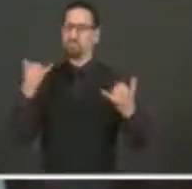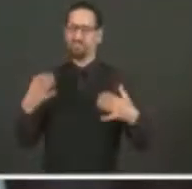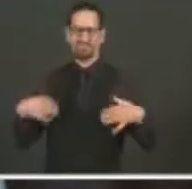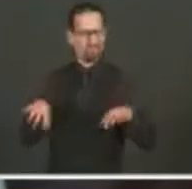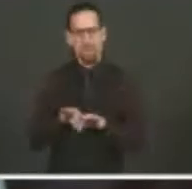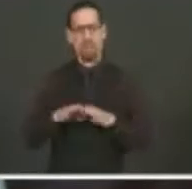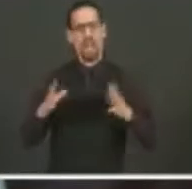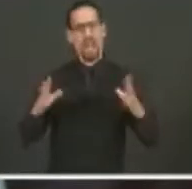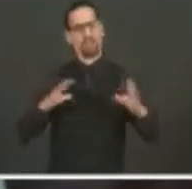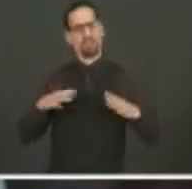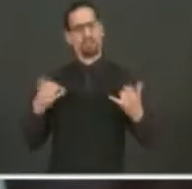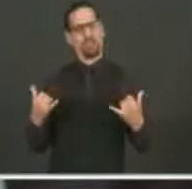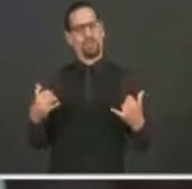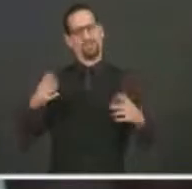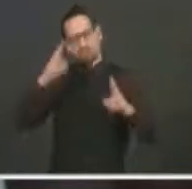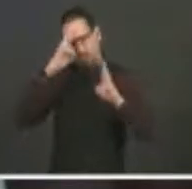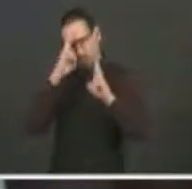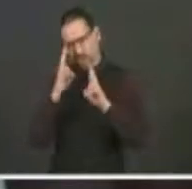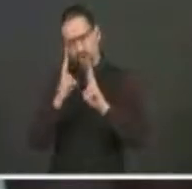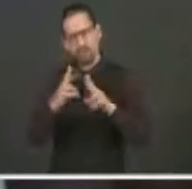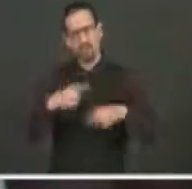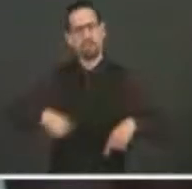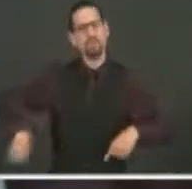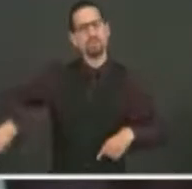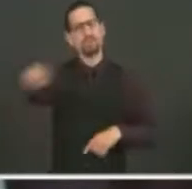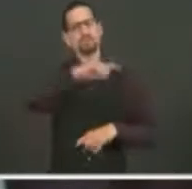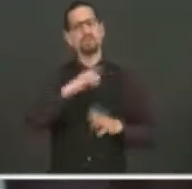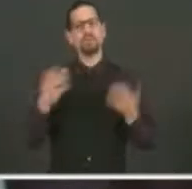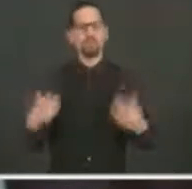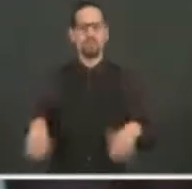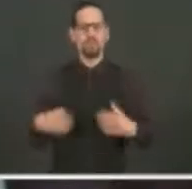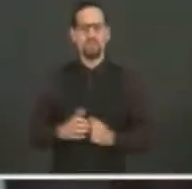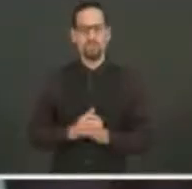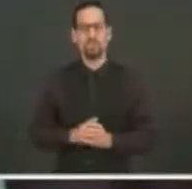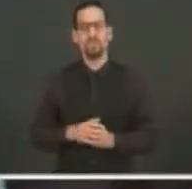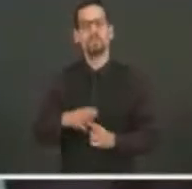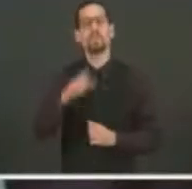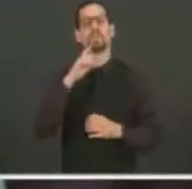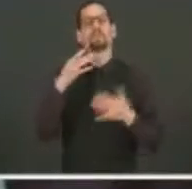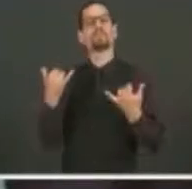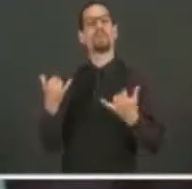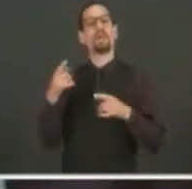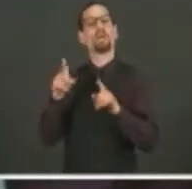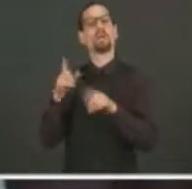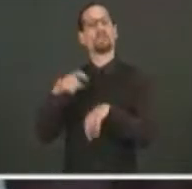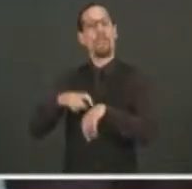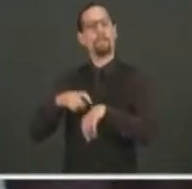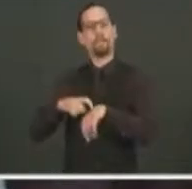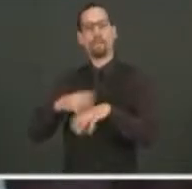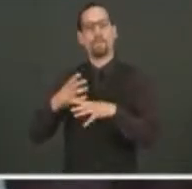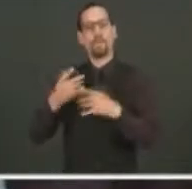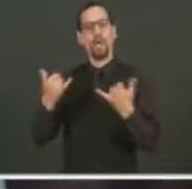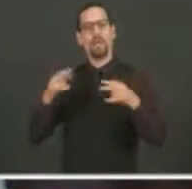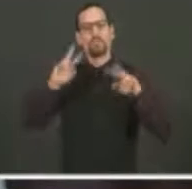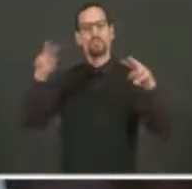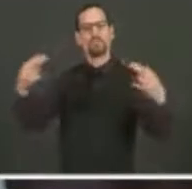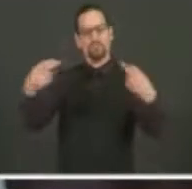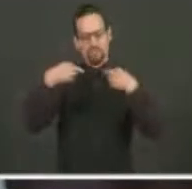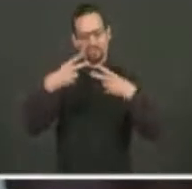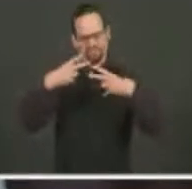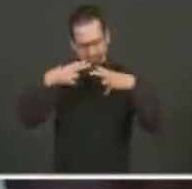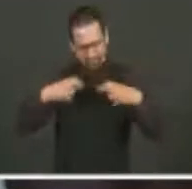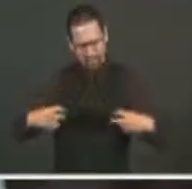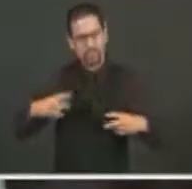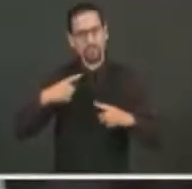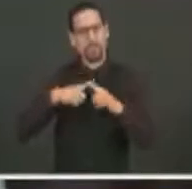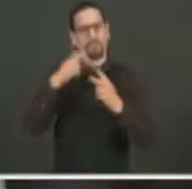celebratory holiday. It's an important holiday. It's also, I would say, a time to reflect. Now more than ever,